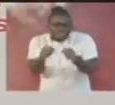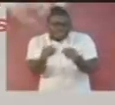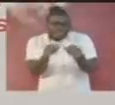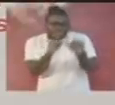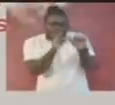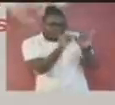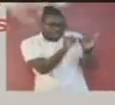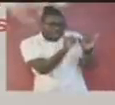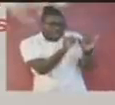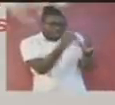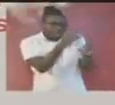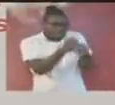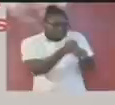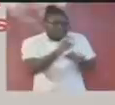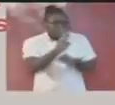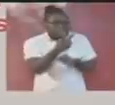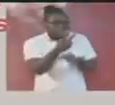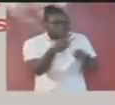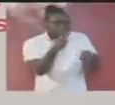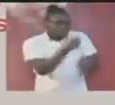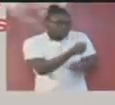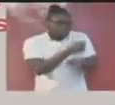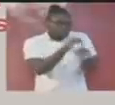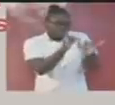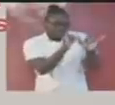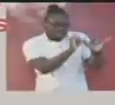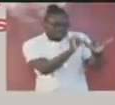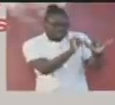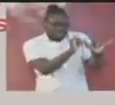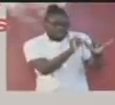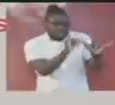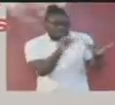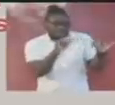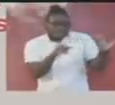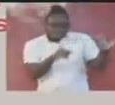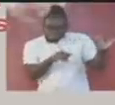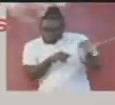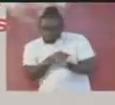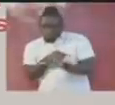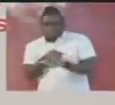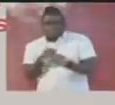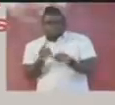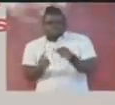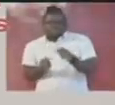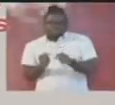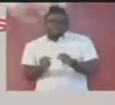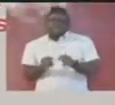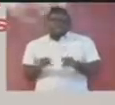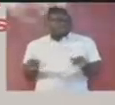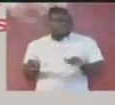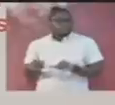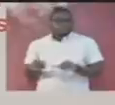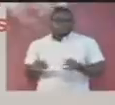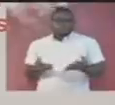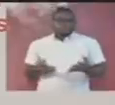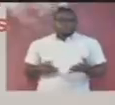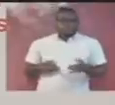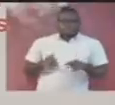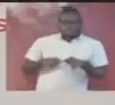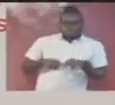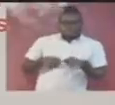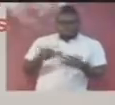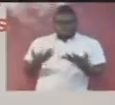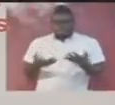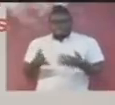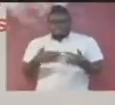dose from the same manufacturer. So whether you got your first dose from Moderna, AstraZeneca, or Pfizer, you